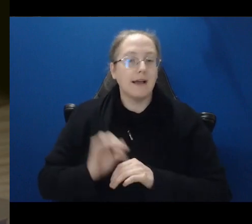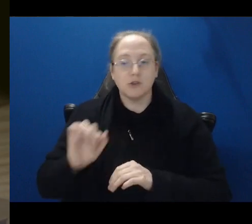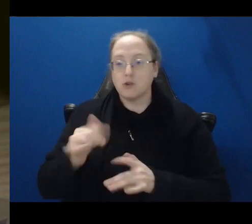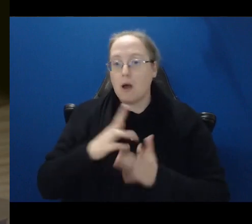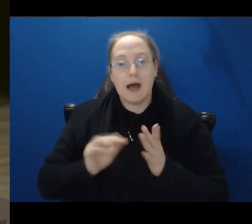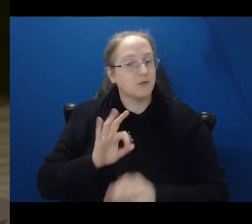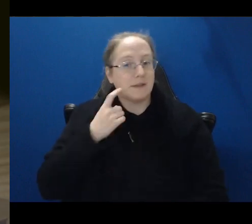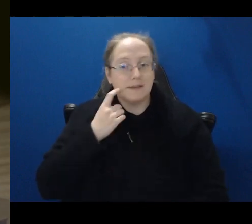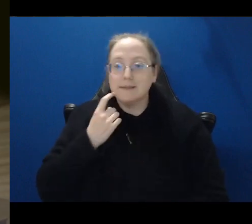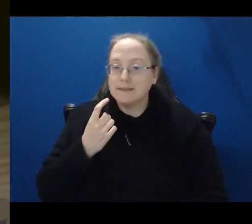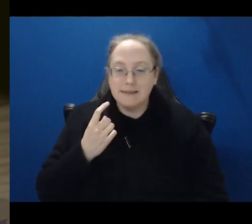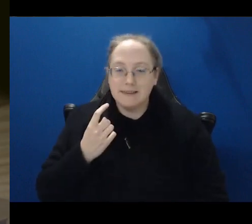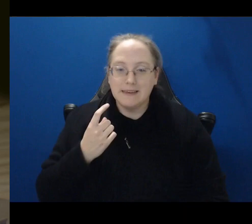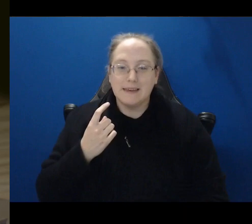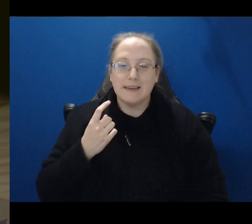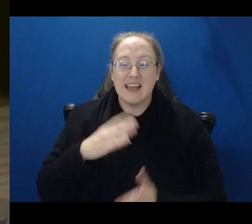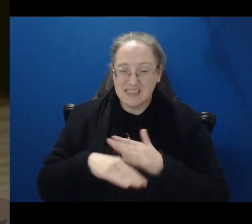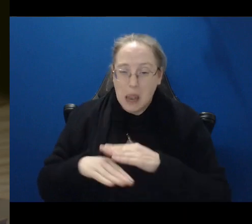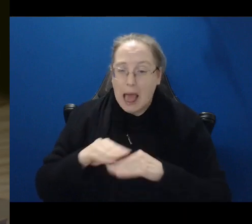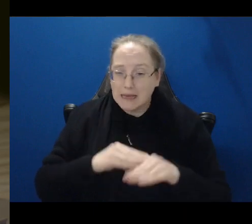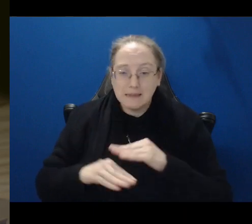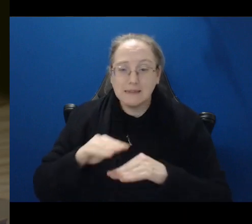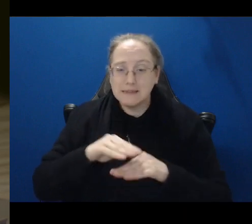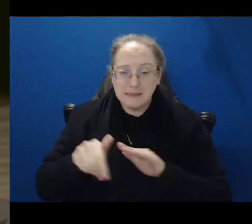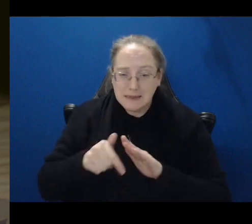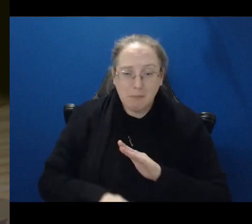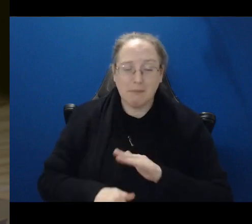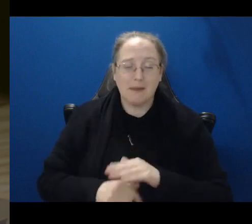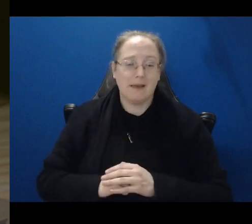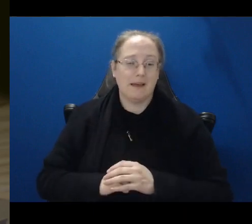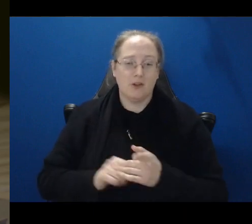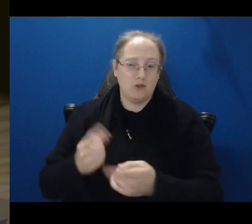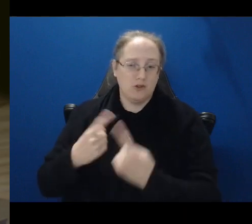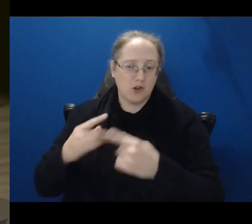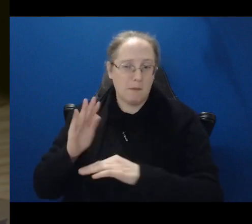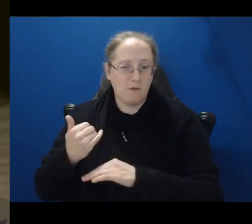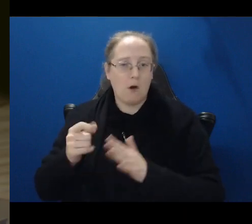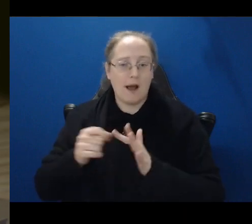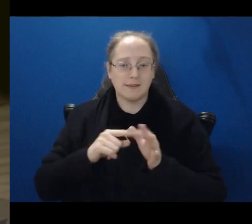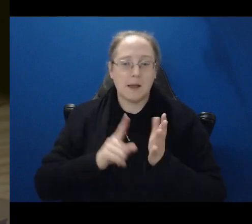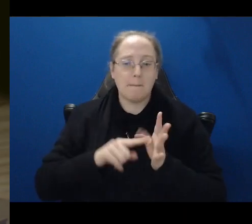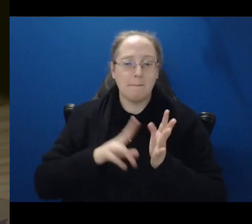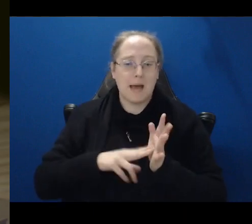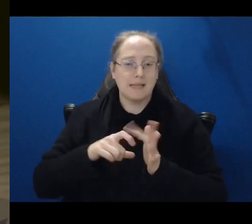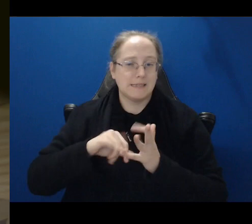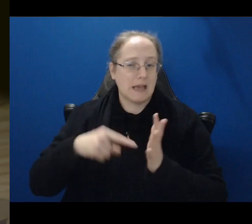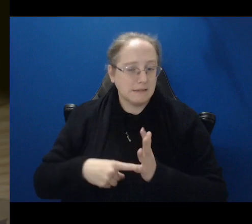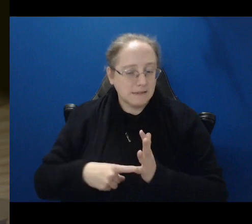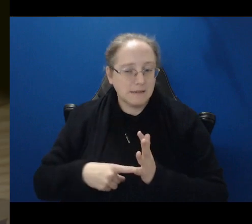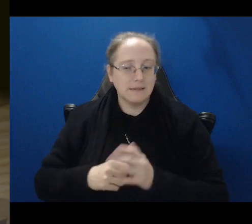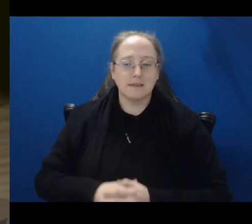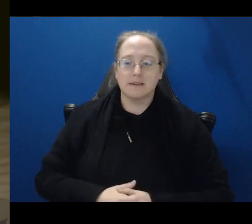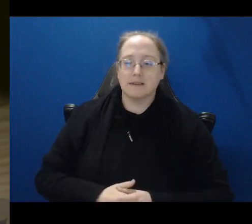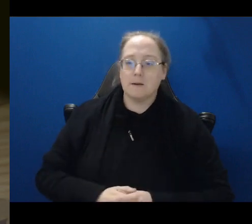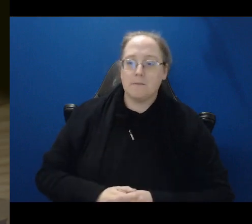It's layered. You described it earlier sort of as a palimpsest, and you need to kind of spend time